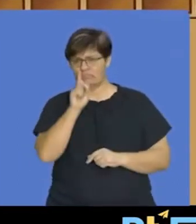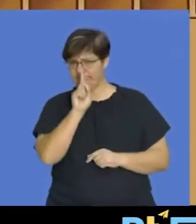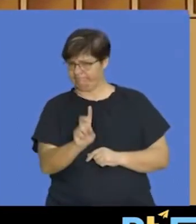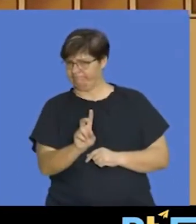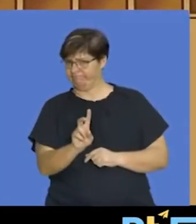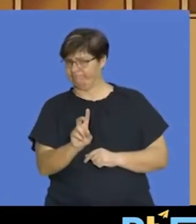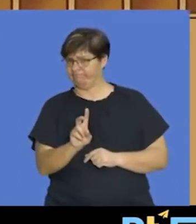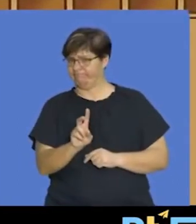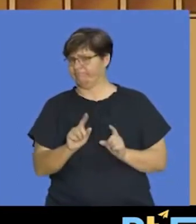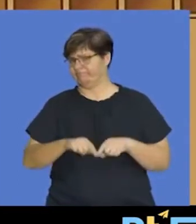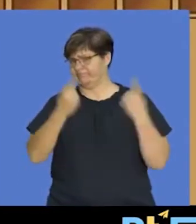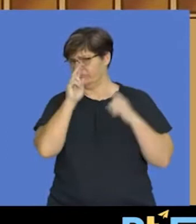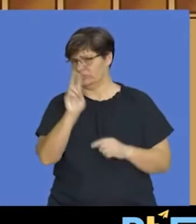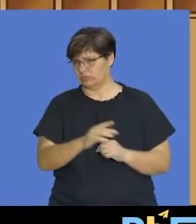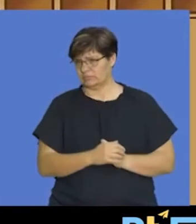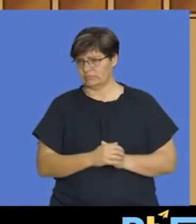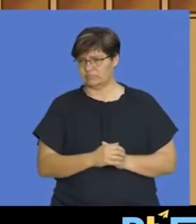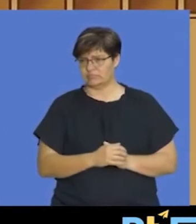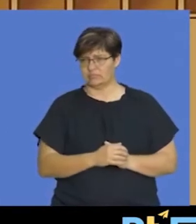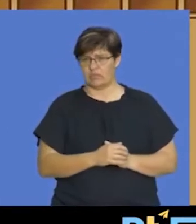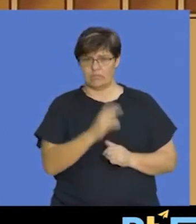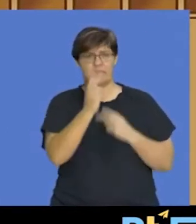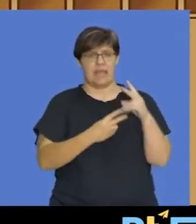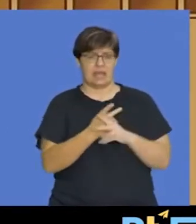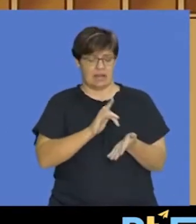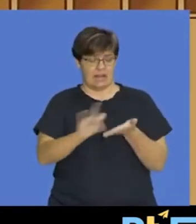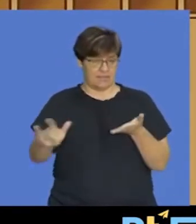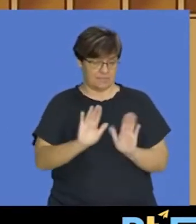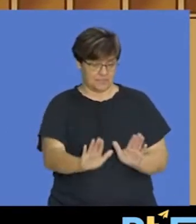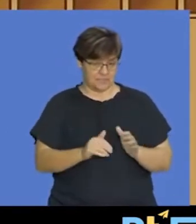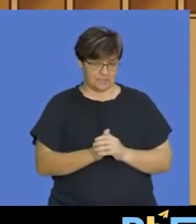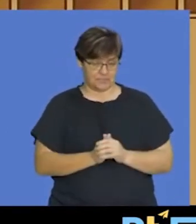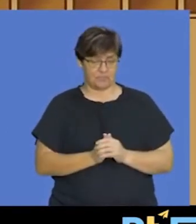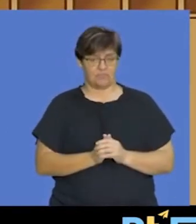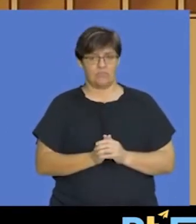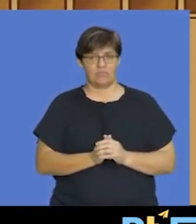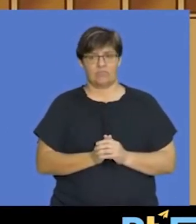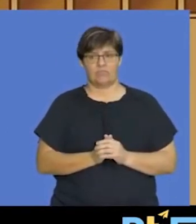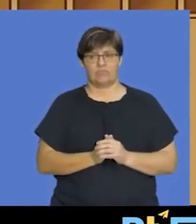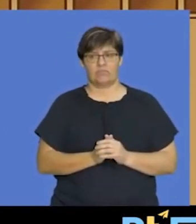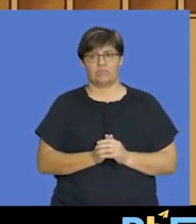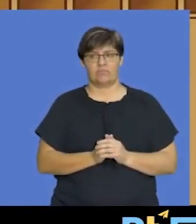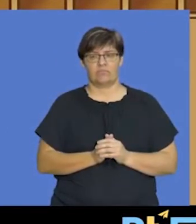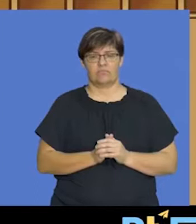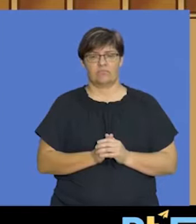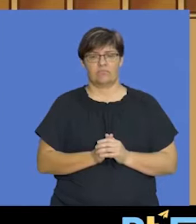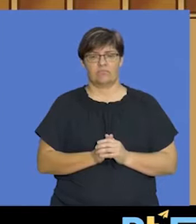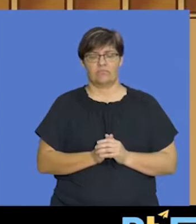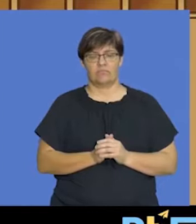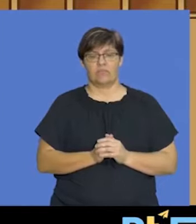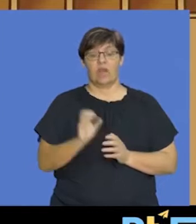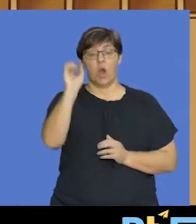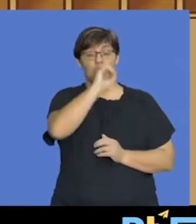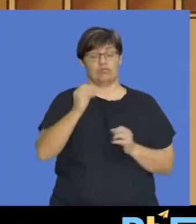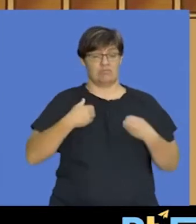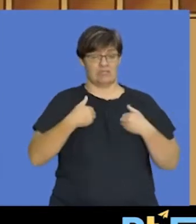something different, all right? So let's just reset this, okay? And we know that the original